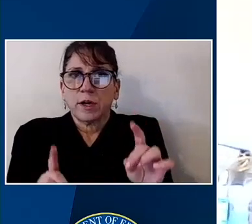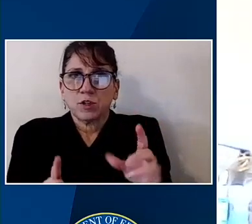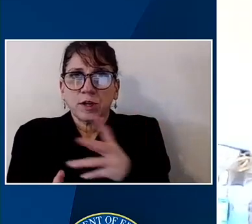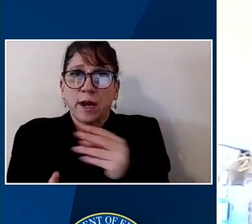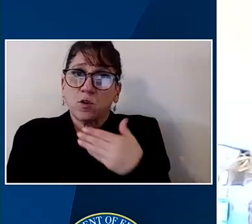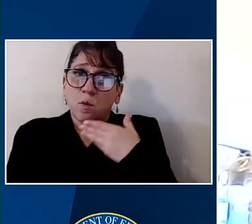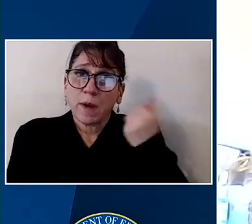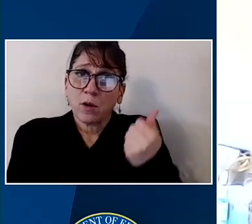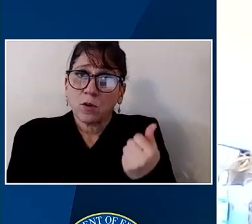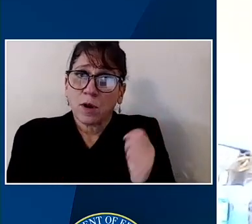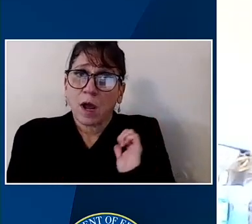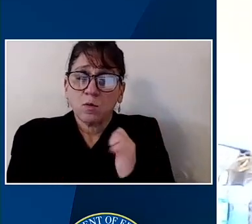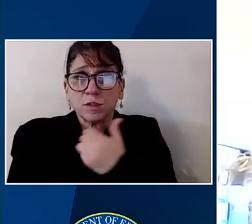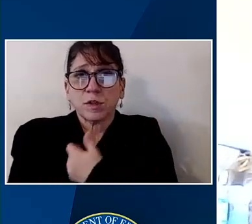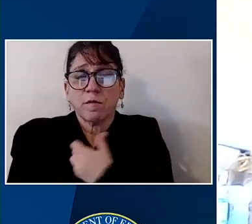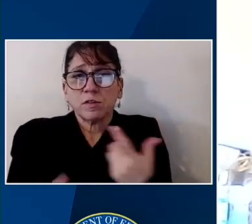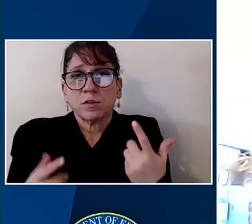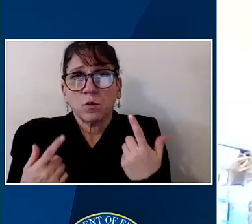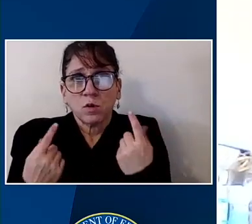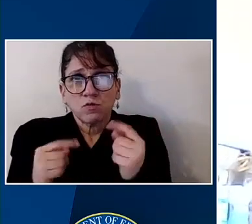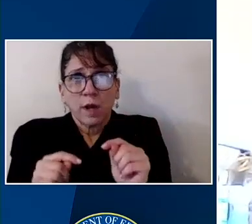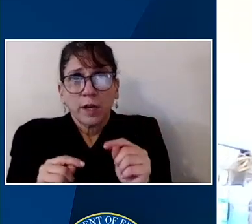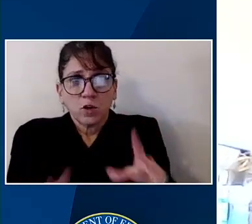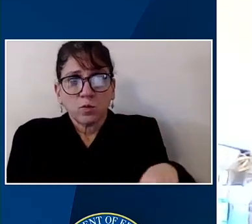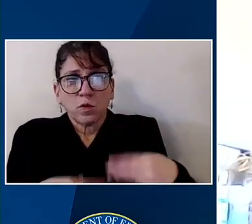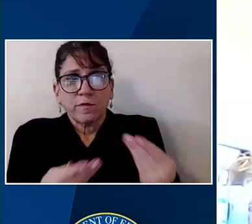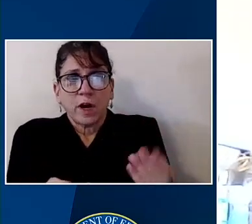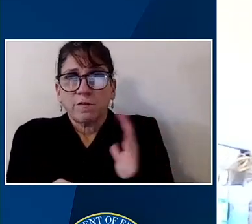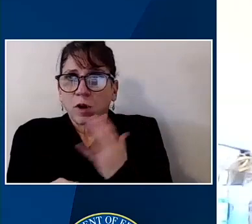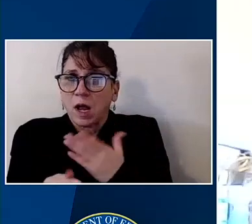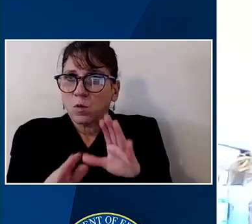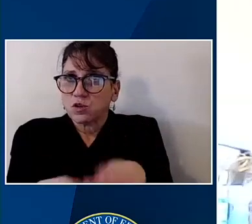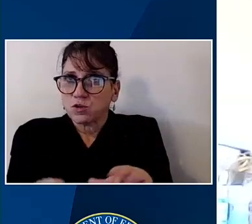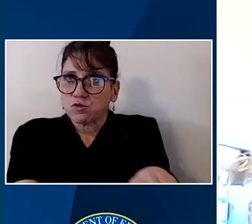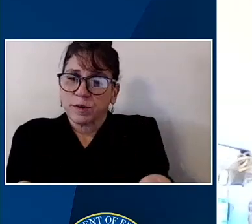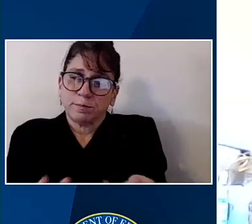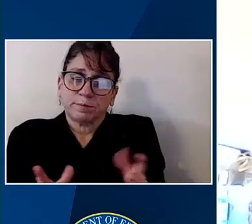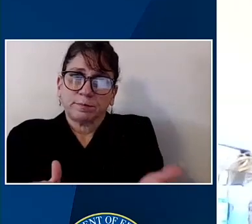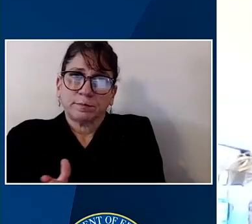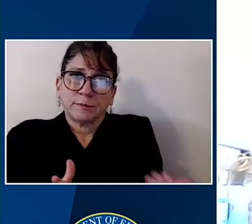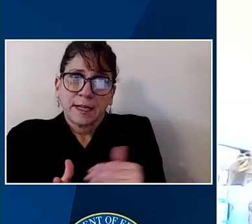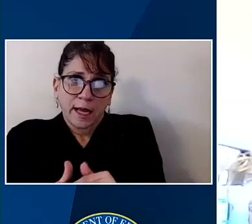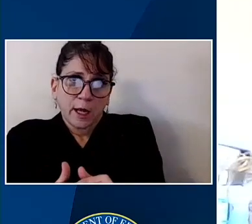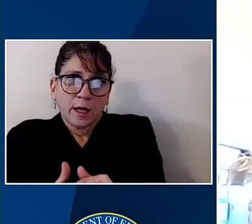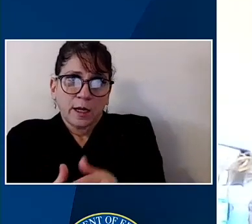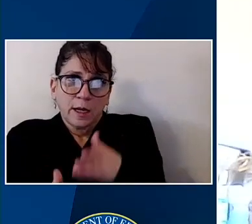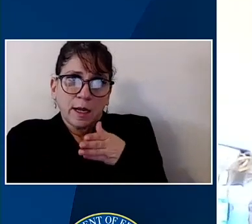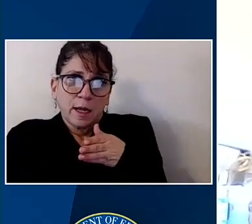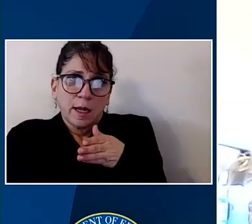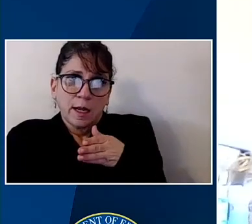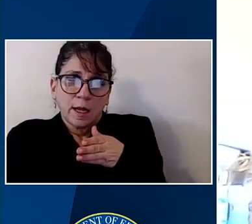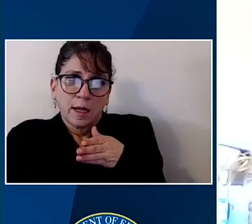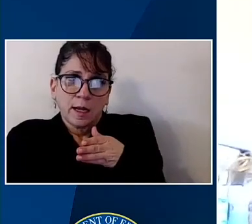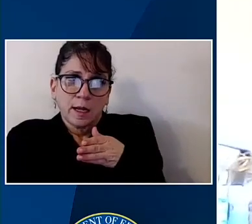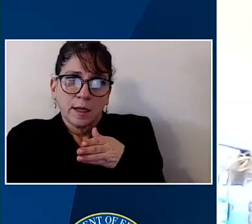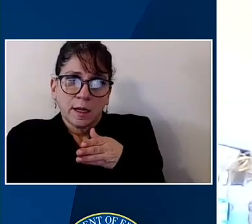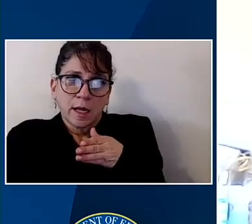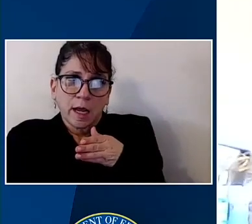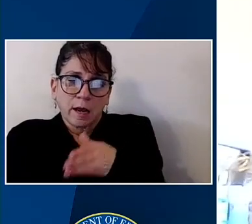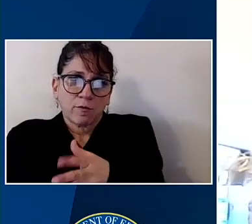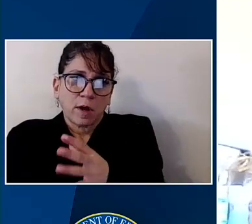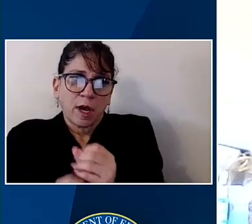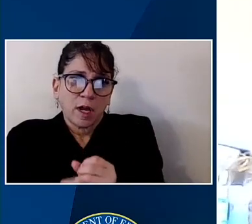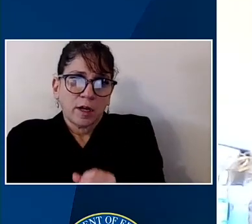better ourselves while trying to provide for our children. And again, after I obtained my licensed